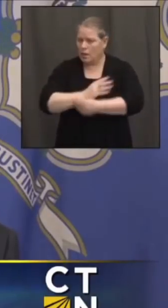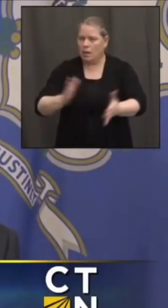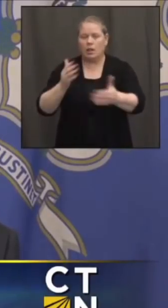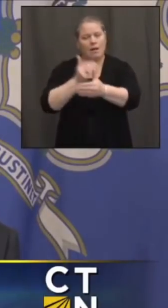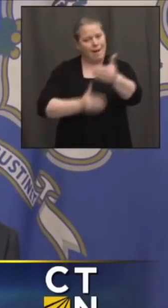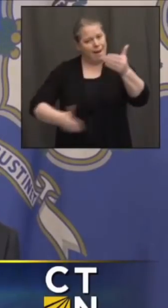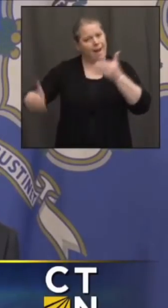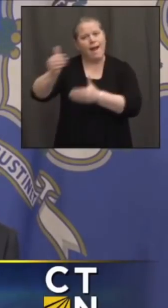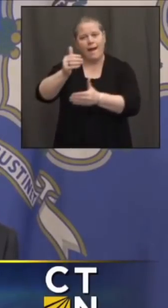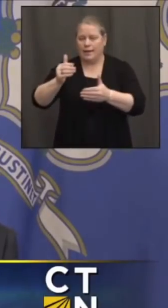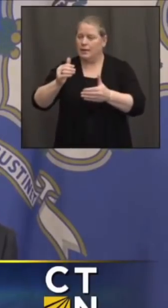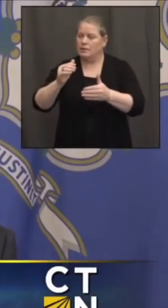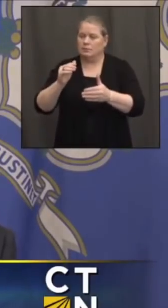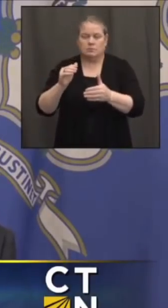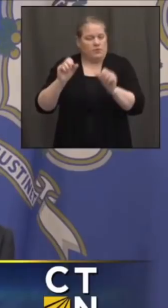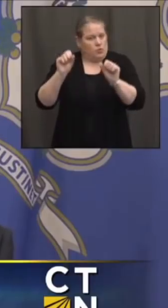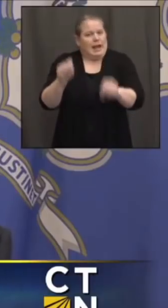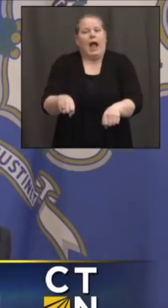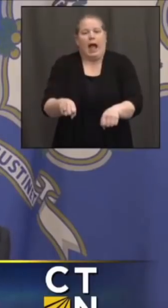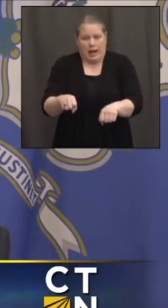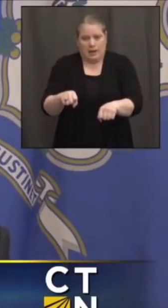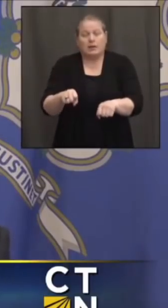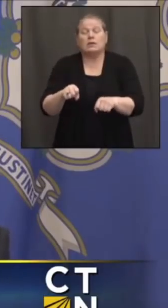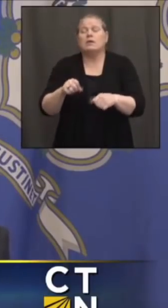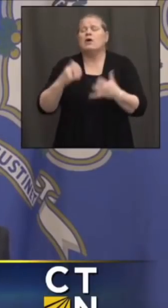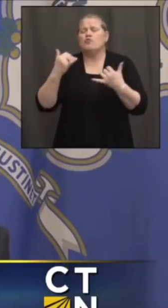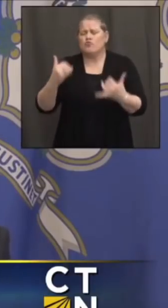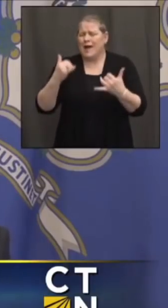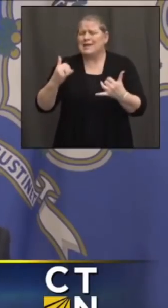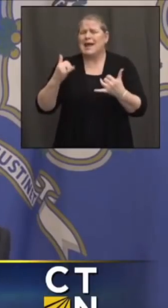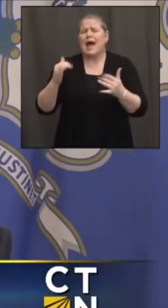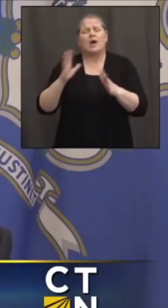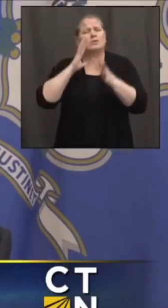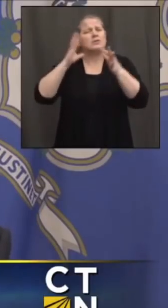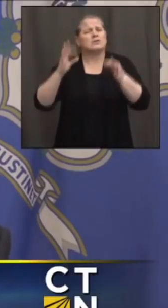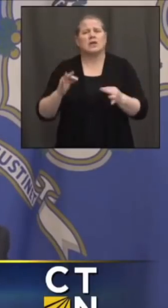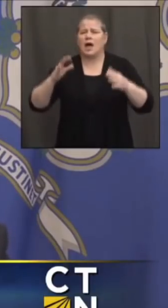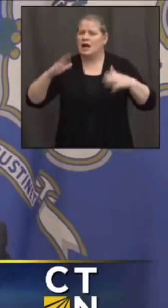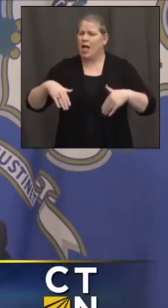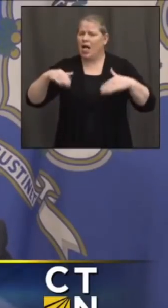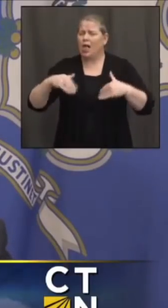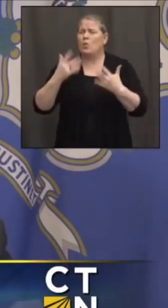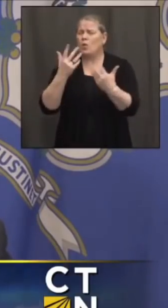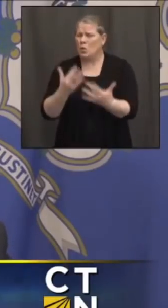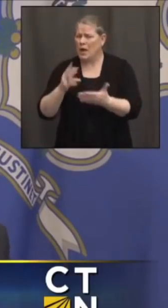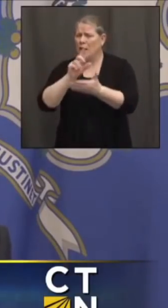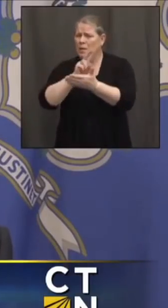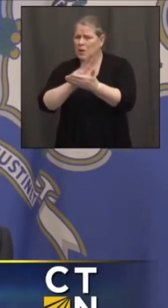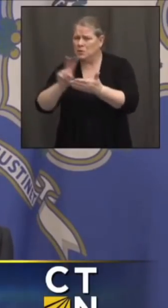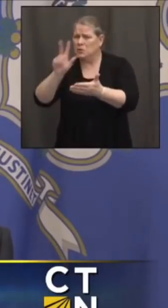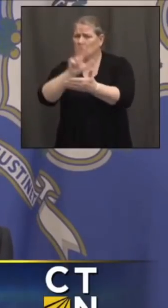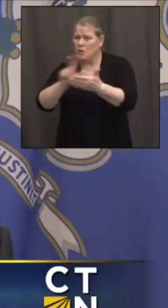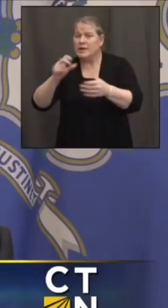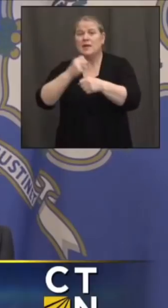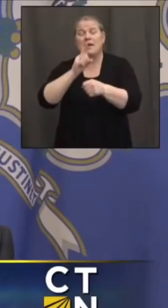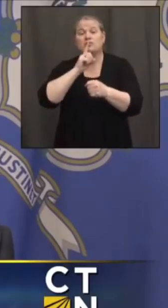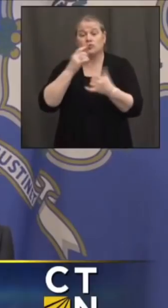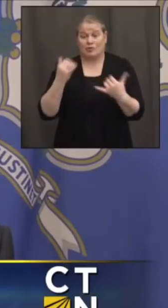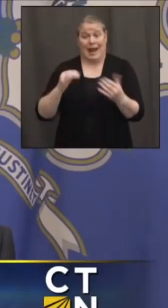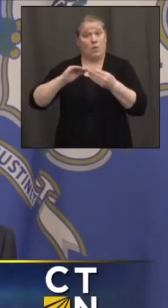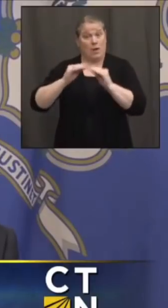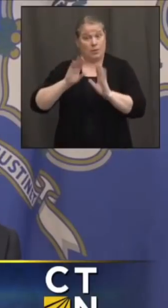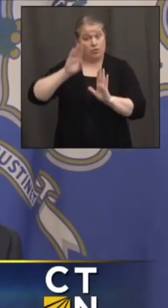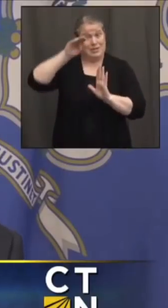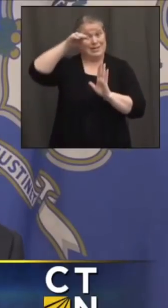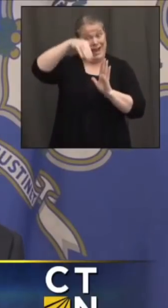for another couple of weeks, hold off to see what goes on with the variants, make sure these trend lines we're seeing right now are